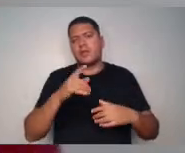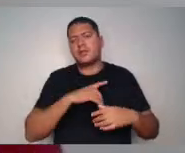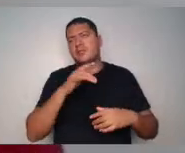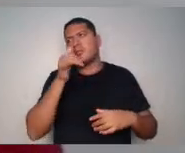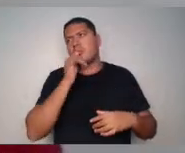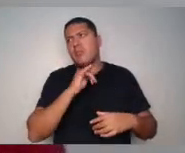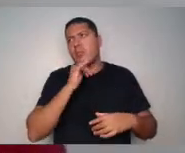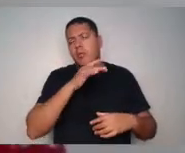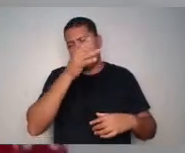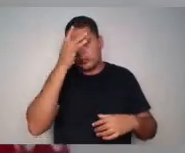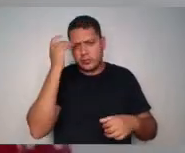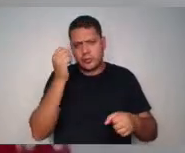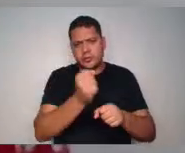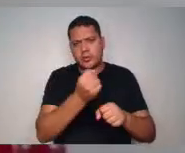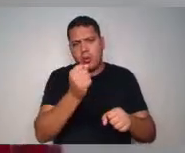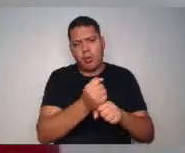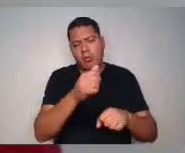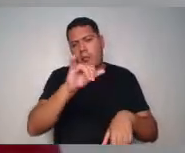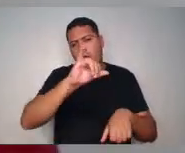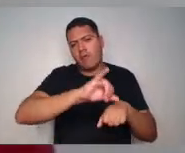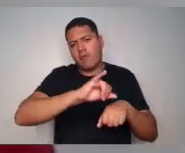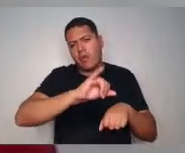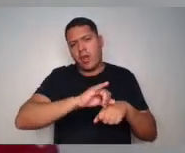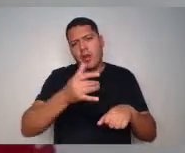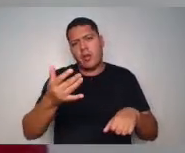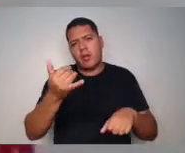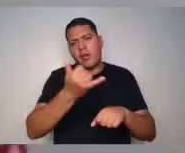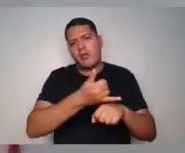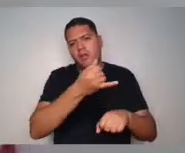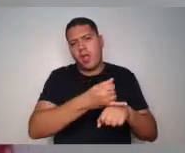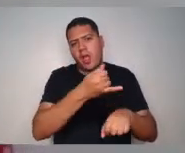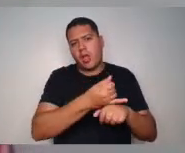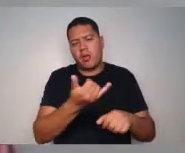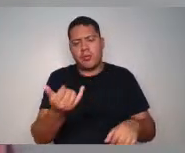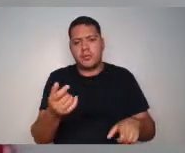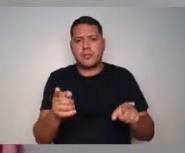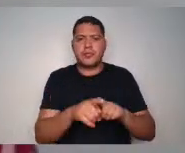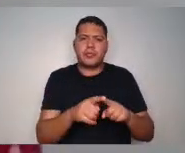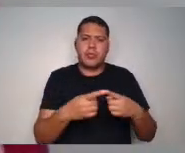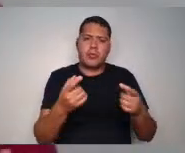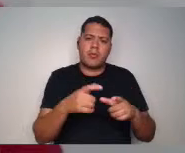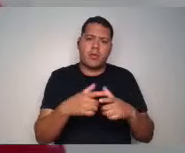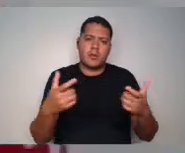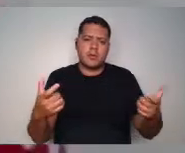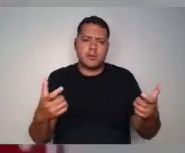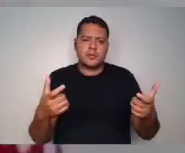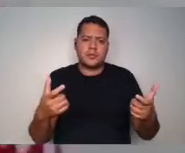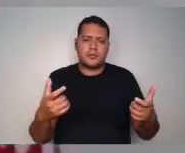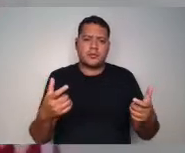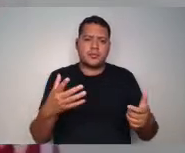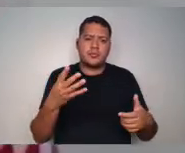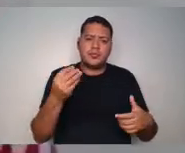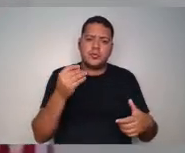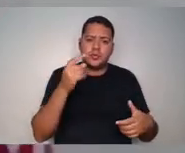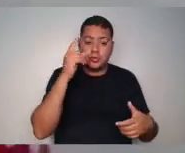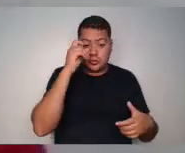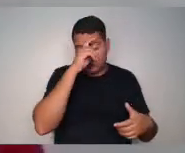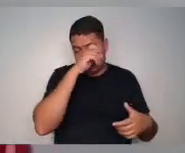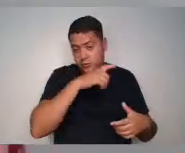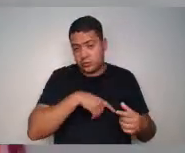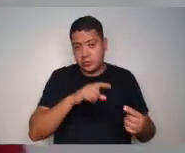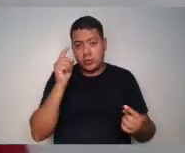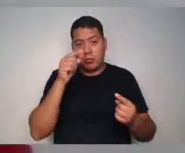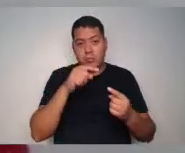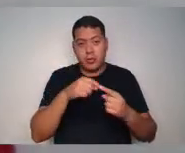ones with industry workers, steel workers, and the car industry.